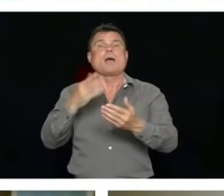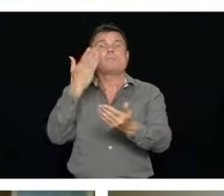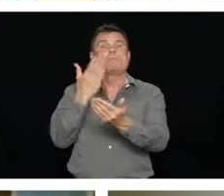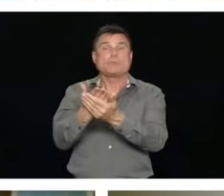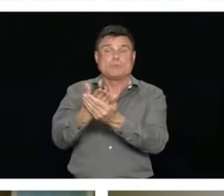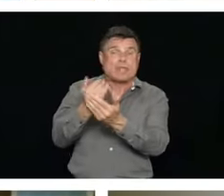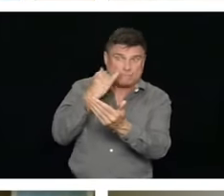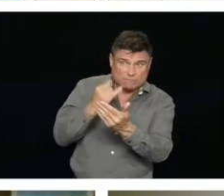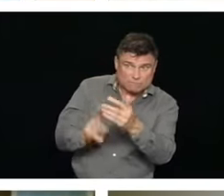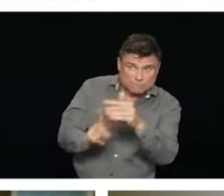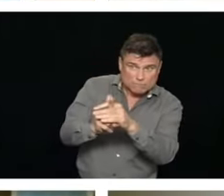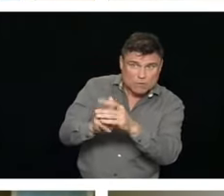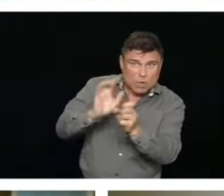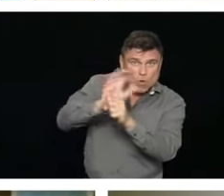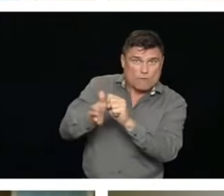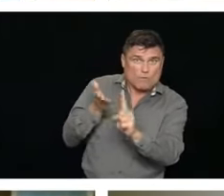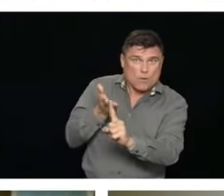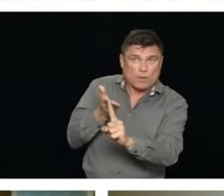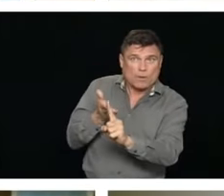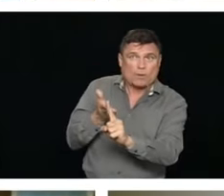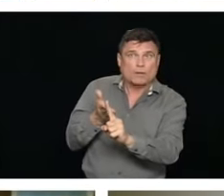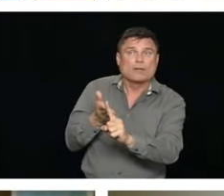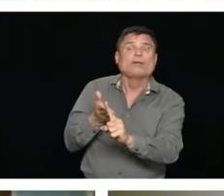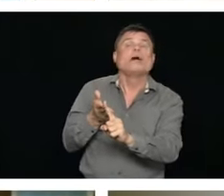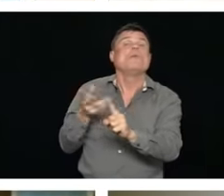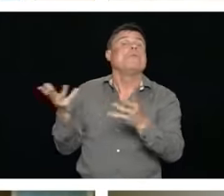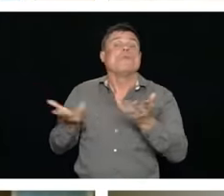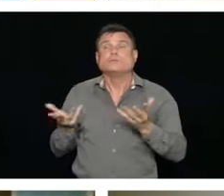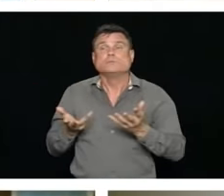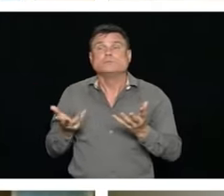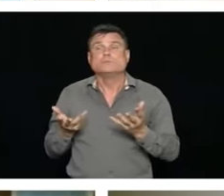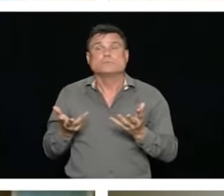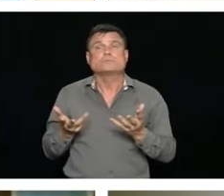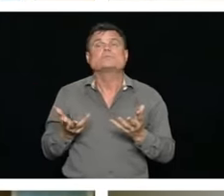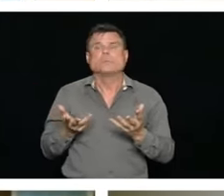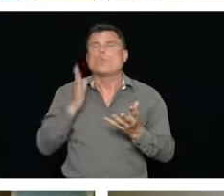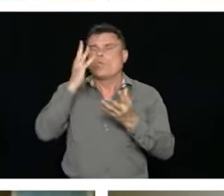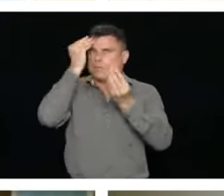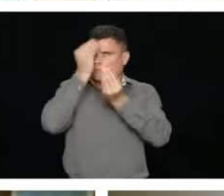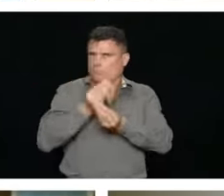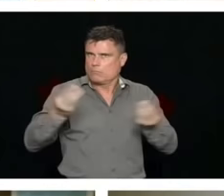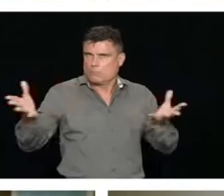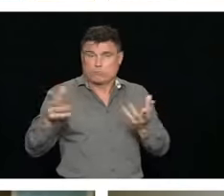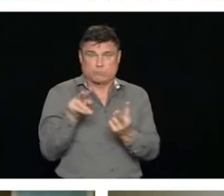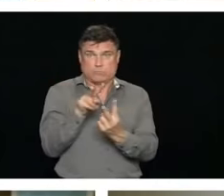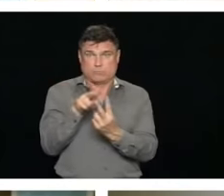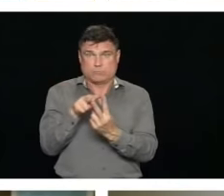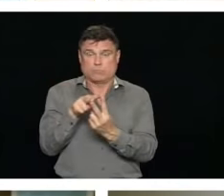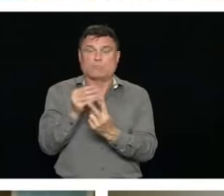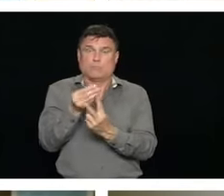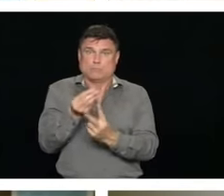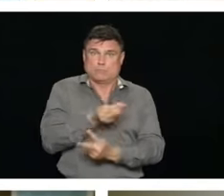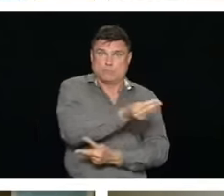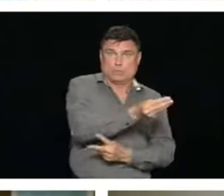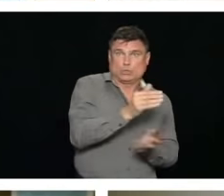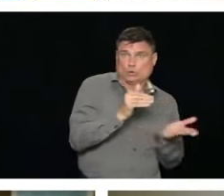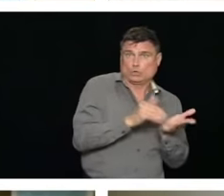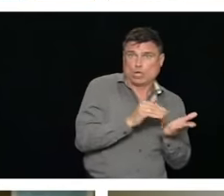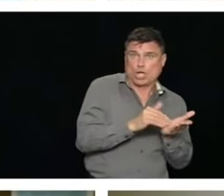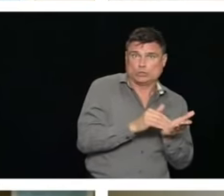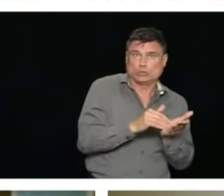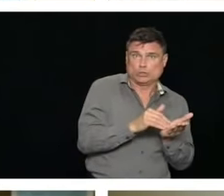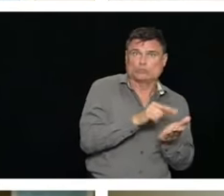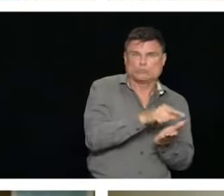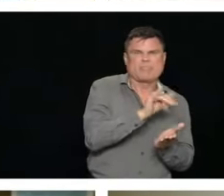when we see a positive COVID-19 case, we reach out to the healthcare provider that ordered the